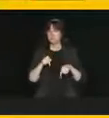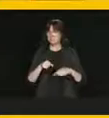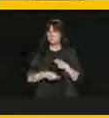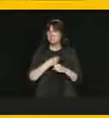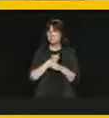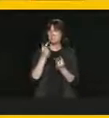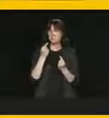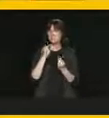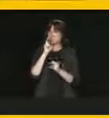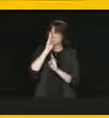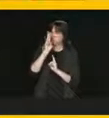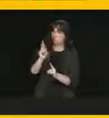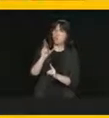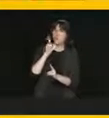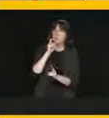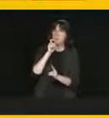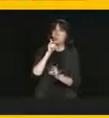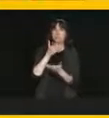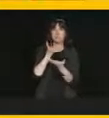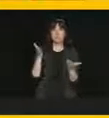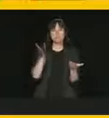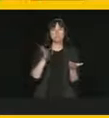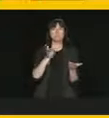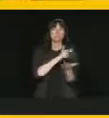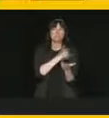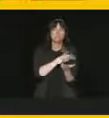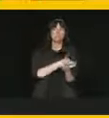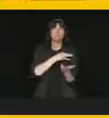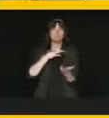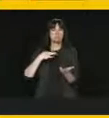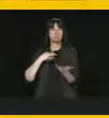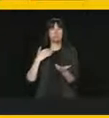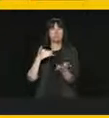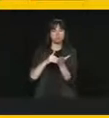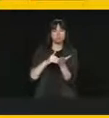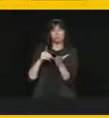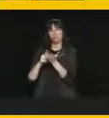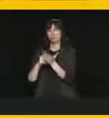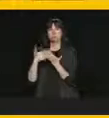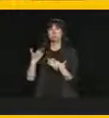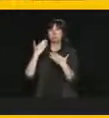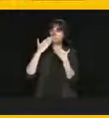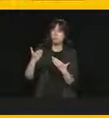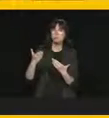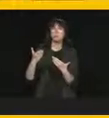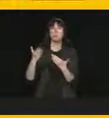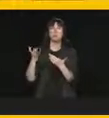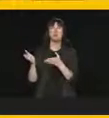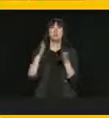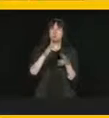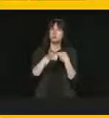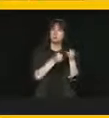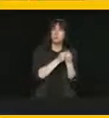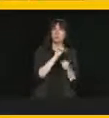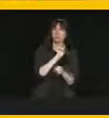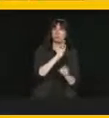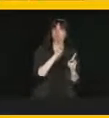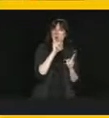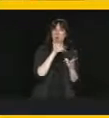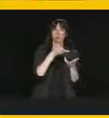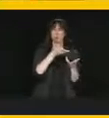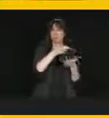saluting our frontline workers across the country who deserve not only our thanks, but also our support. I also want